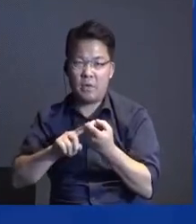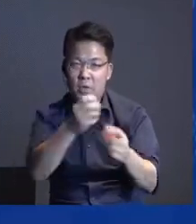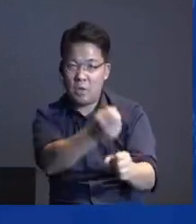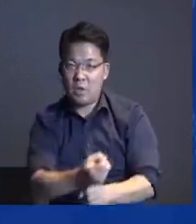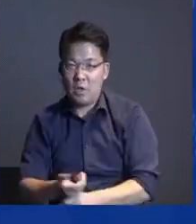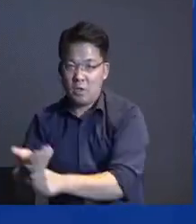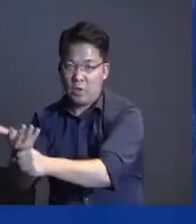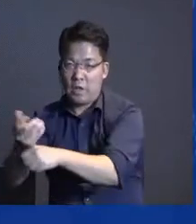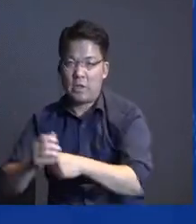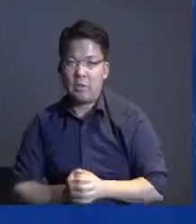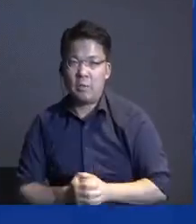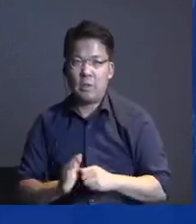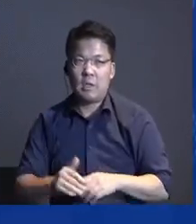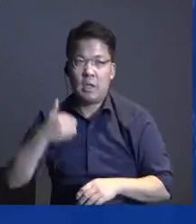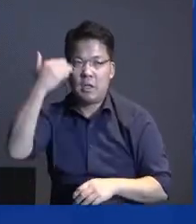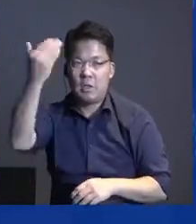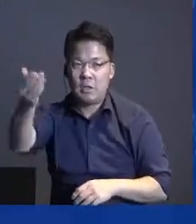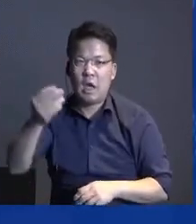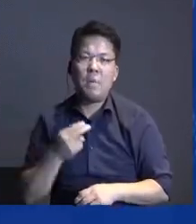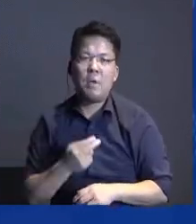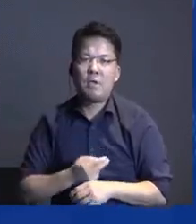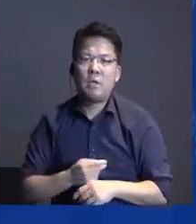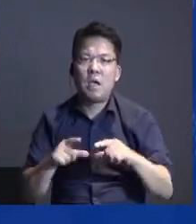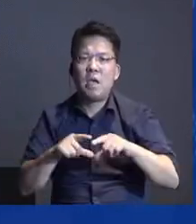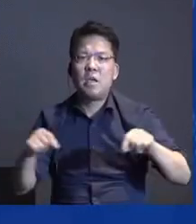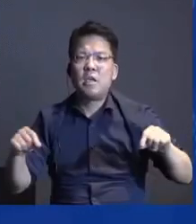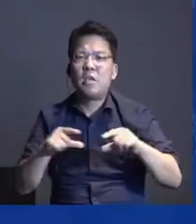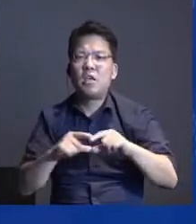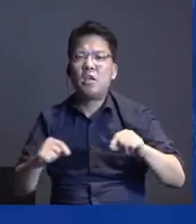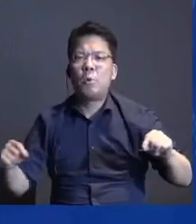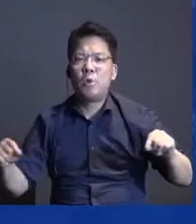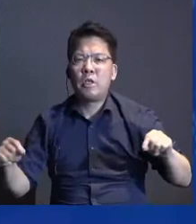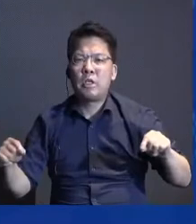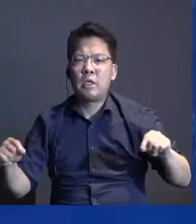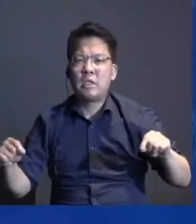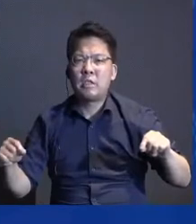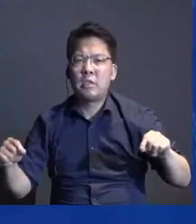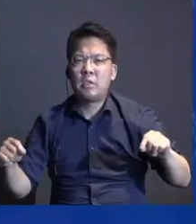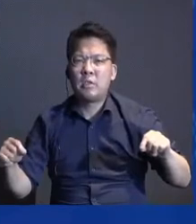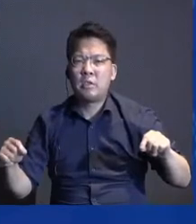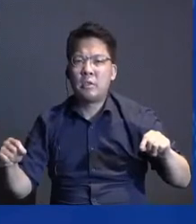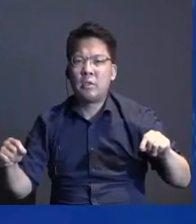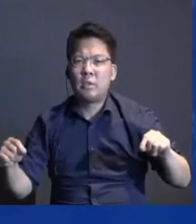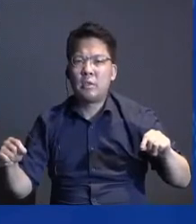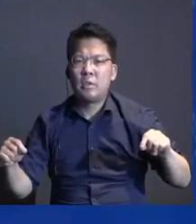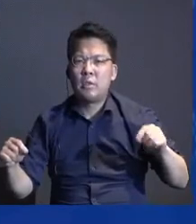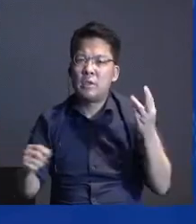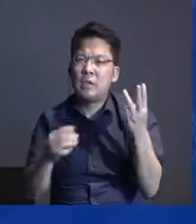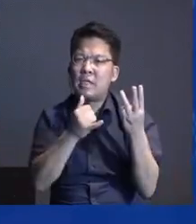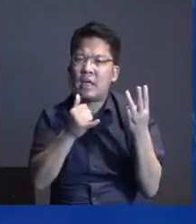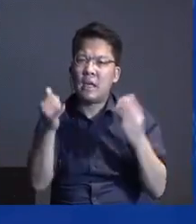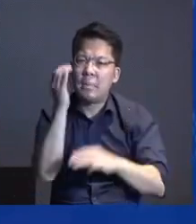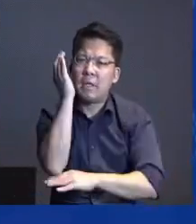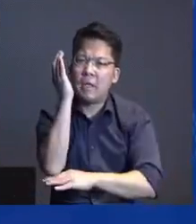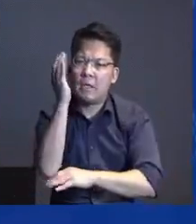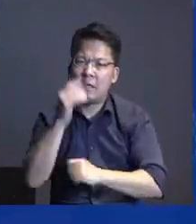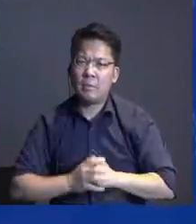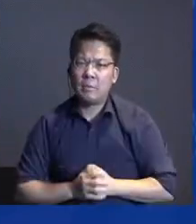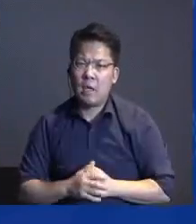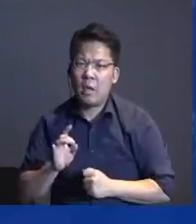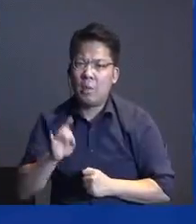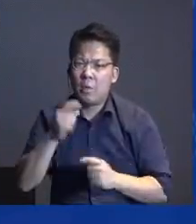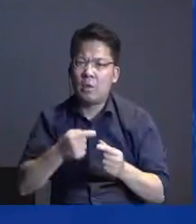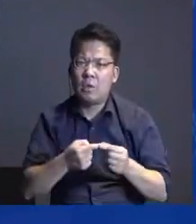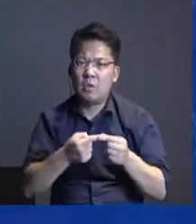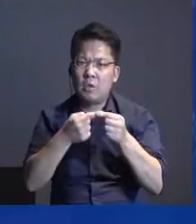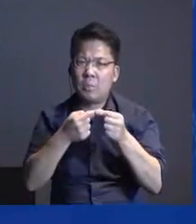one project. And let me introduce each speaker. The first, I don't know the order of the speakers,